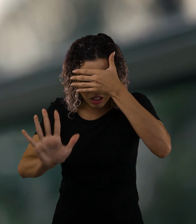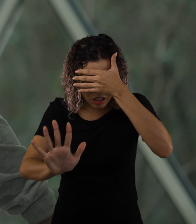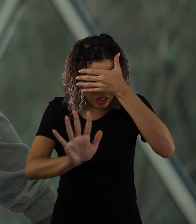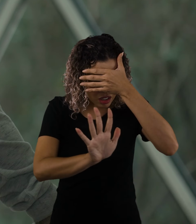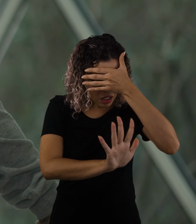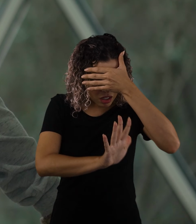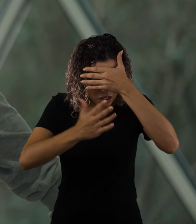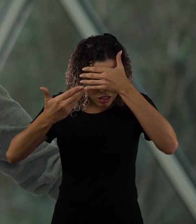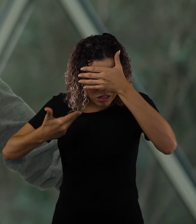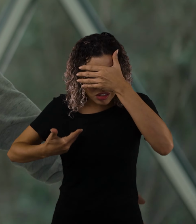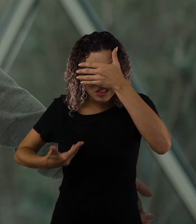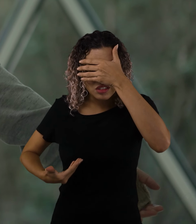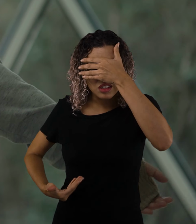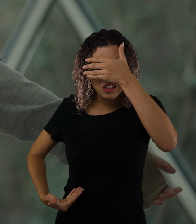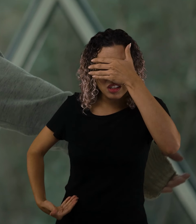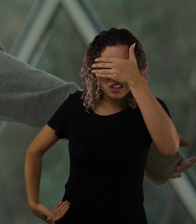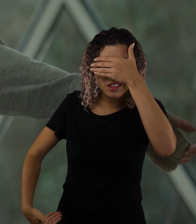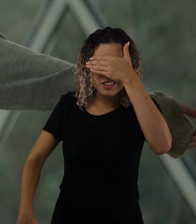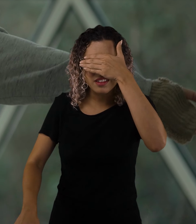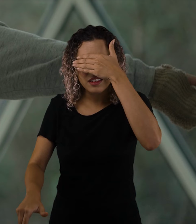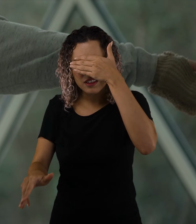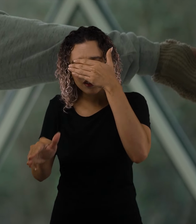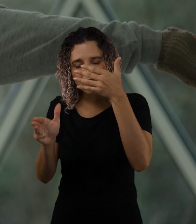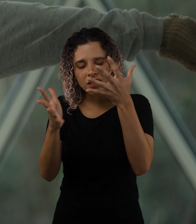already blind. Can I